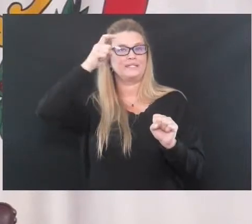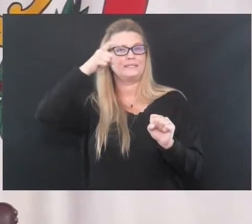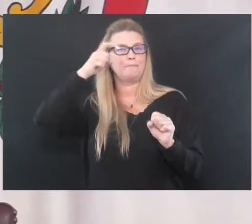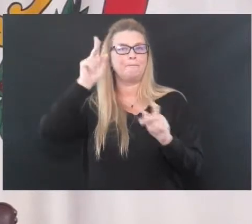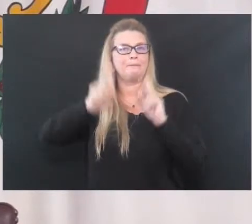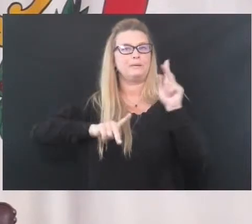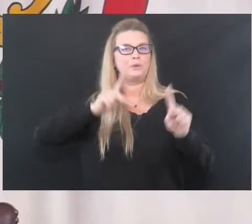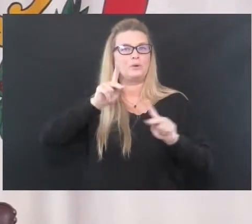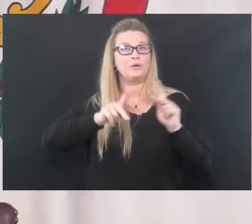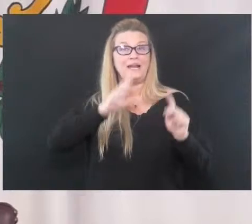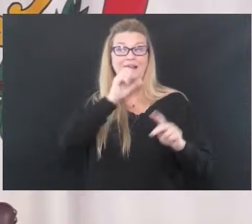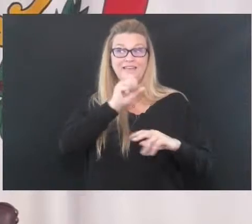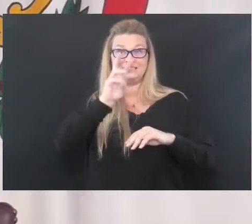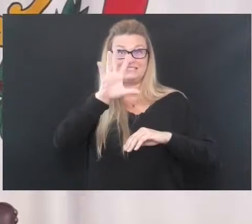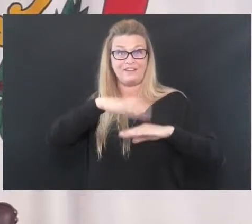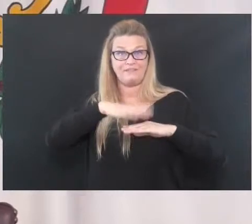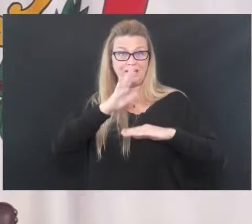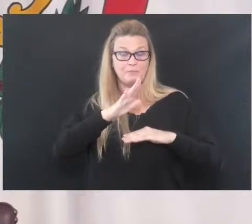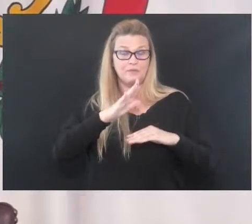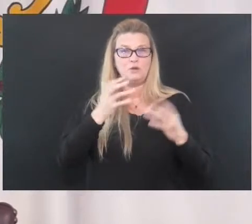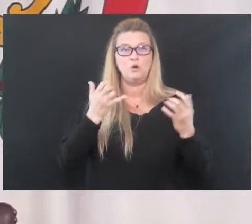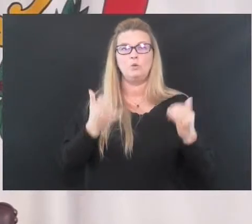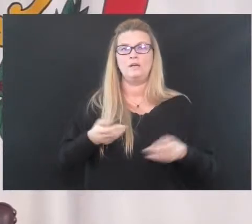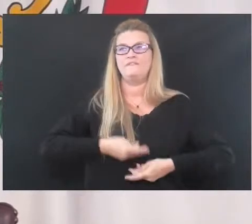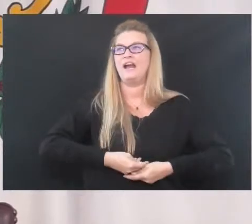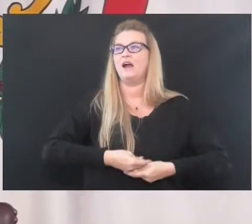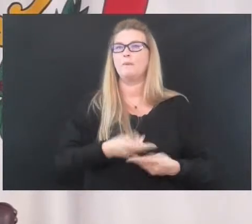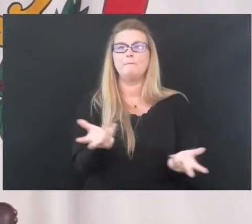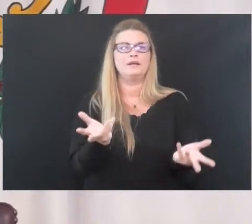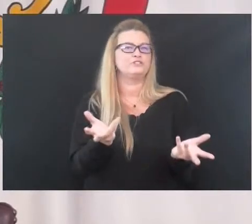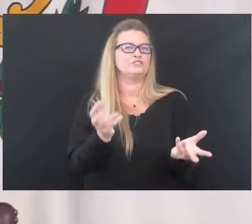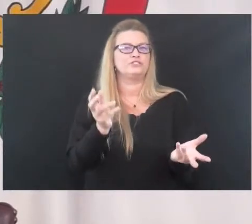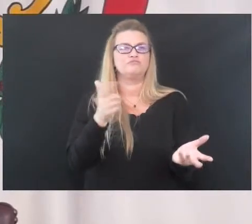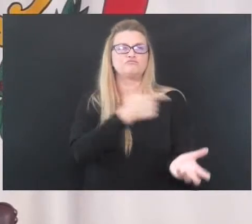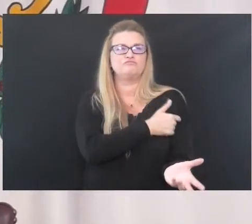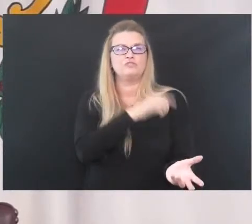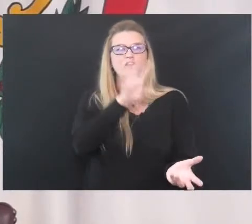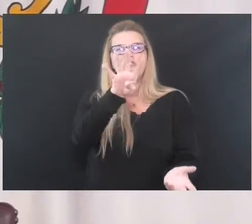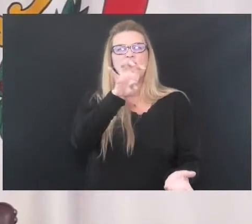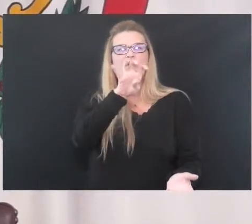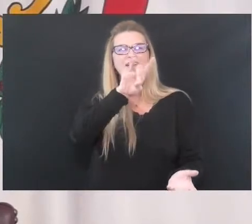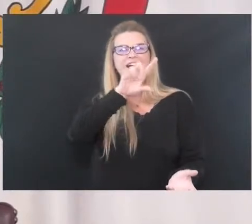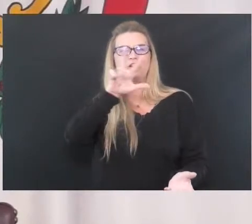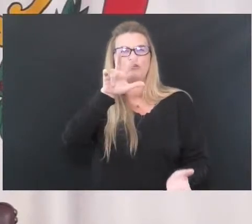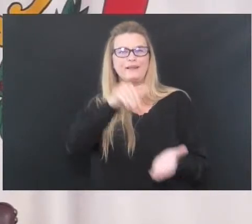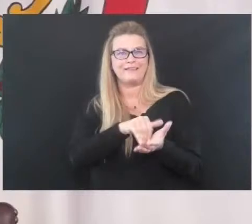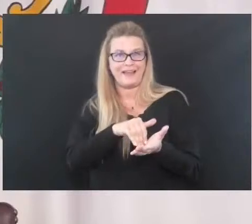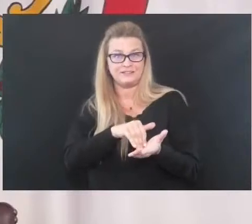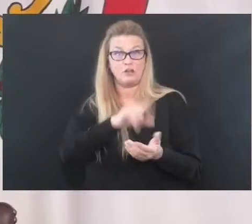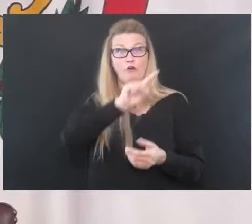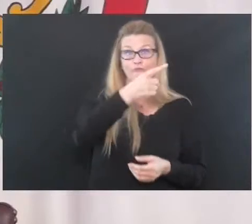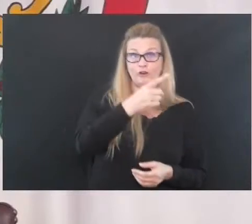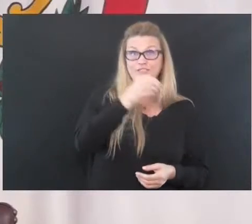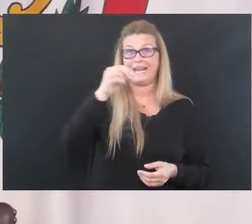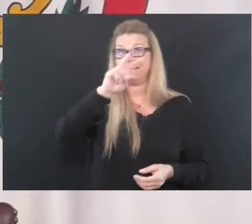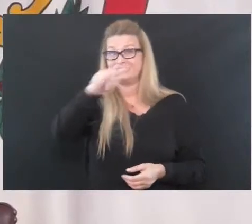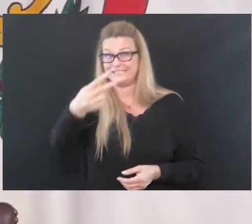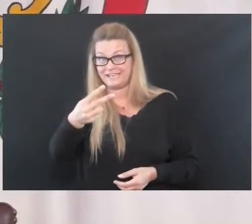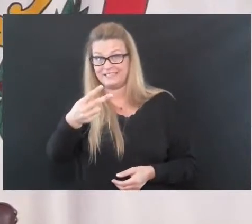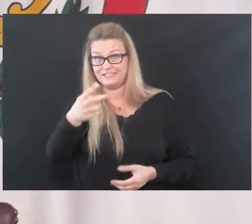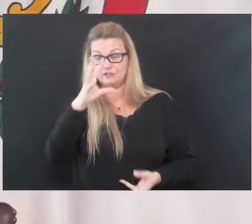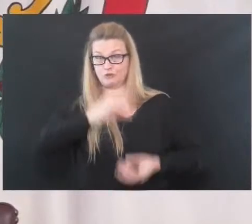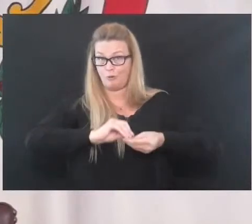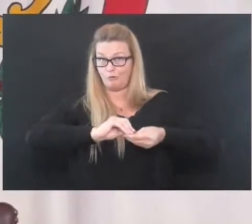older, we now have administered vaccinations of 483,000. That's first and second shots